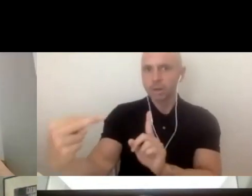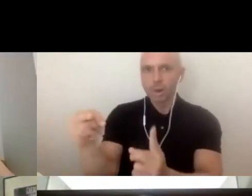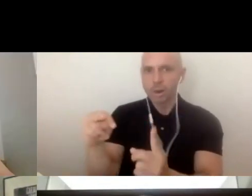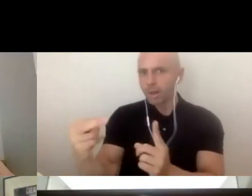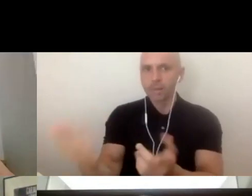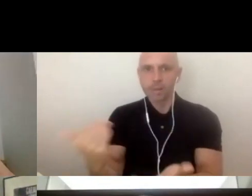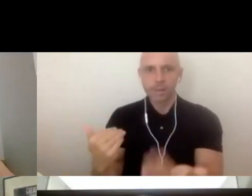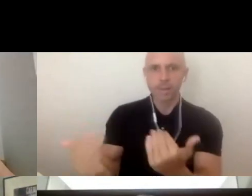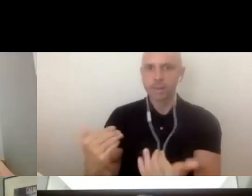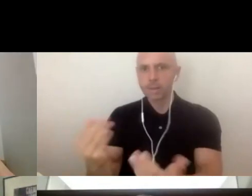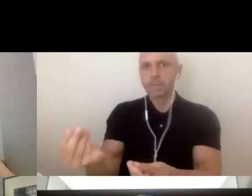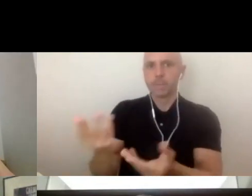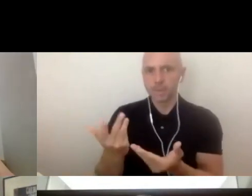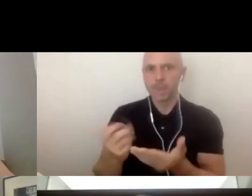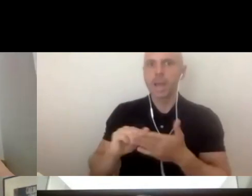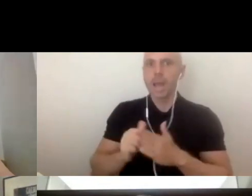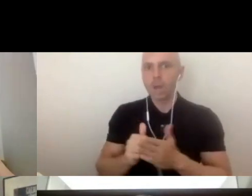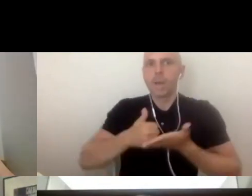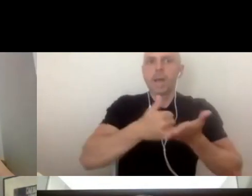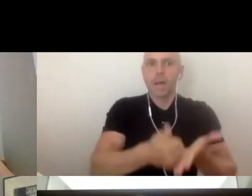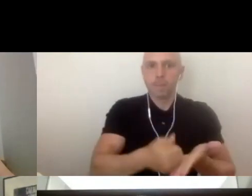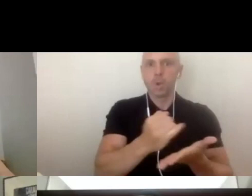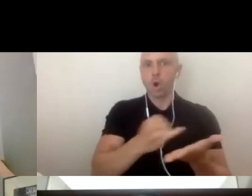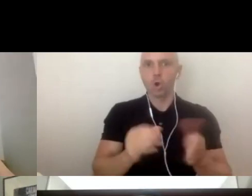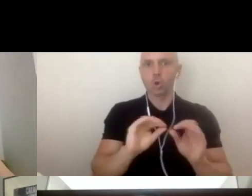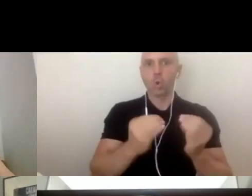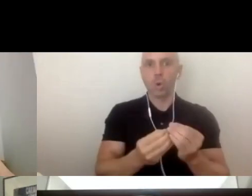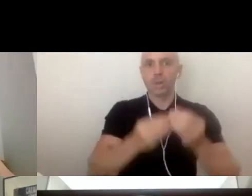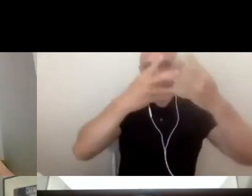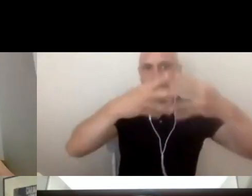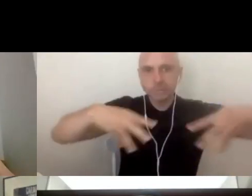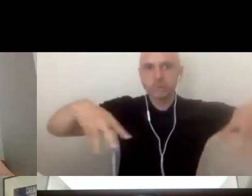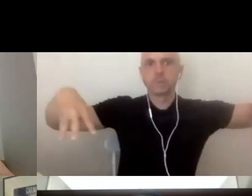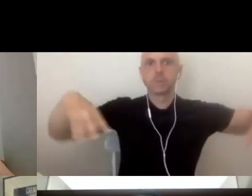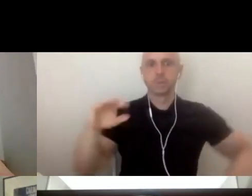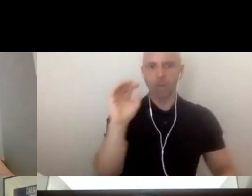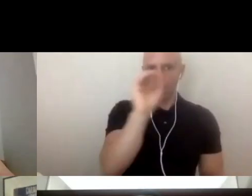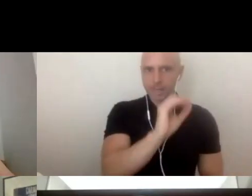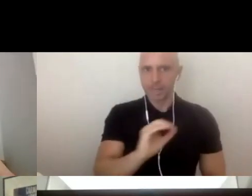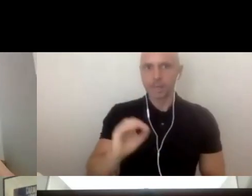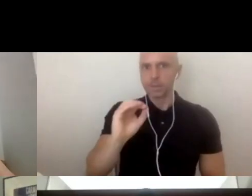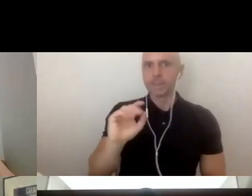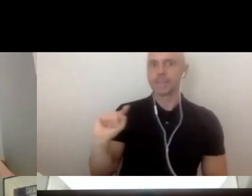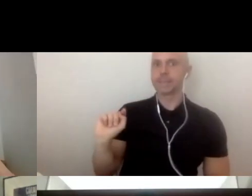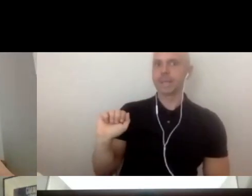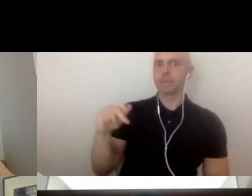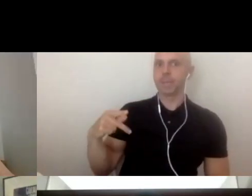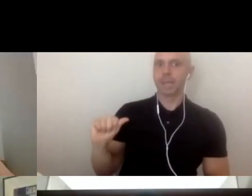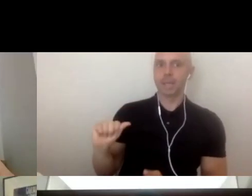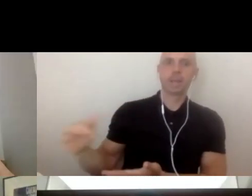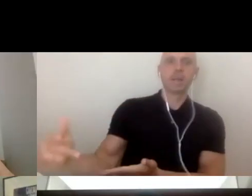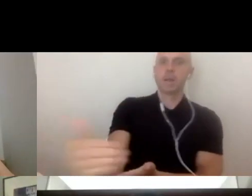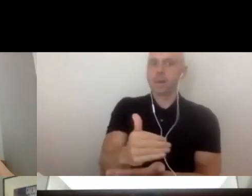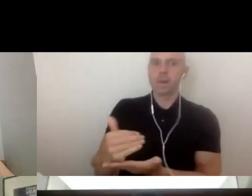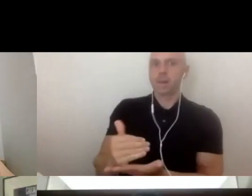in Toronto's artists and arts organization. So TAC will be happy to share those results and resources from TAPA when they